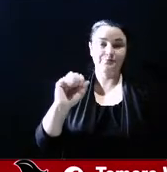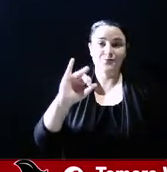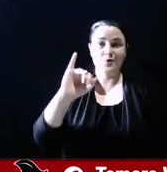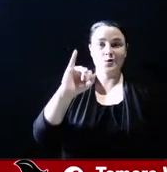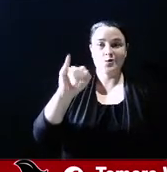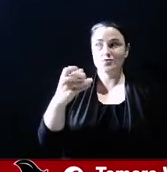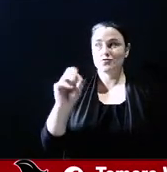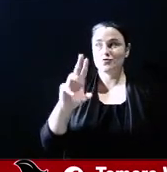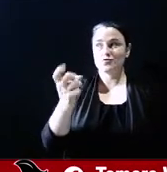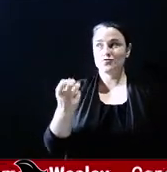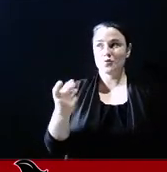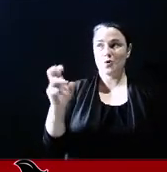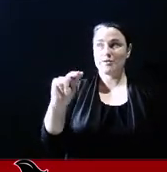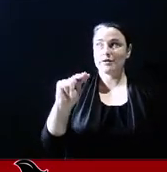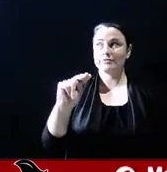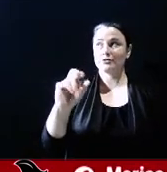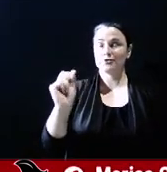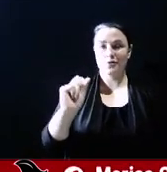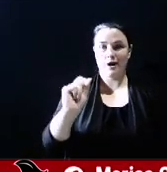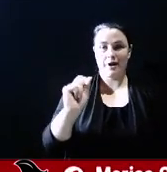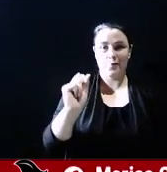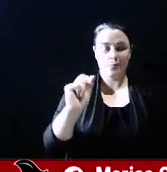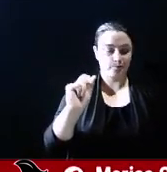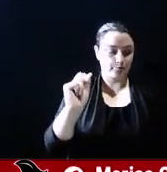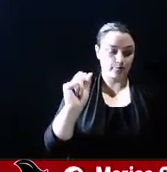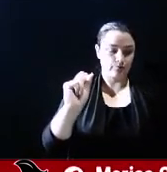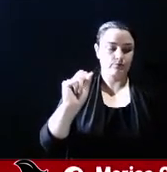Jordan Alexa Serrano.